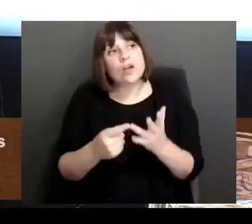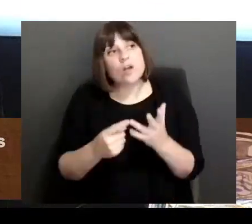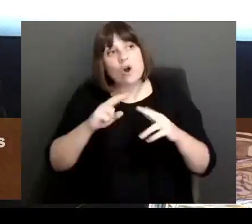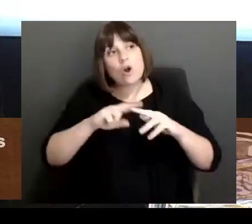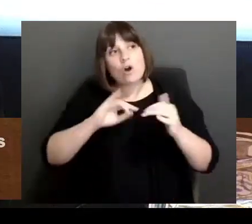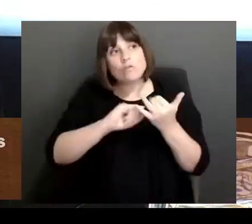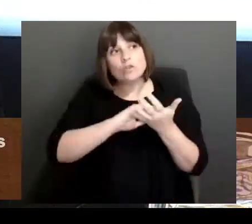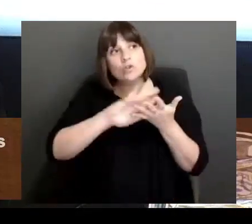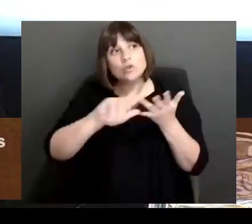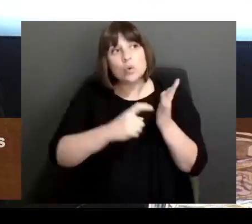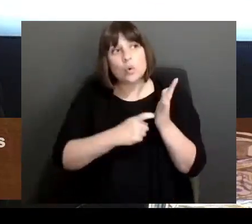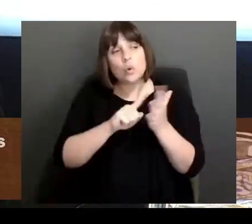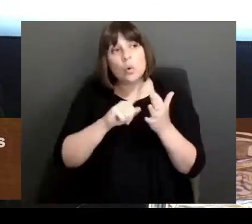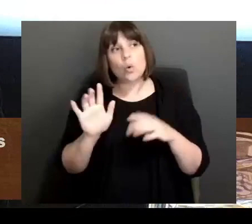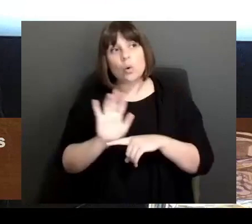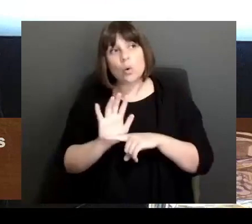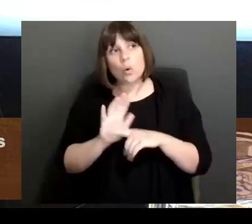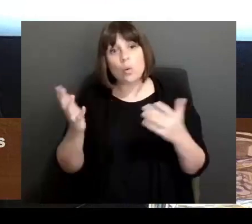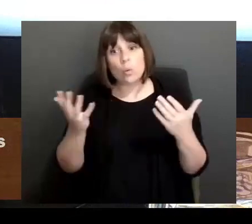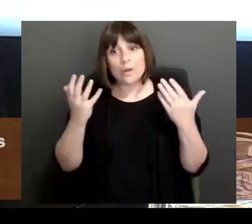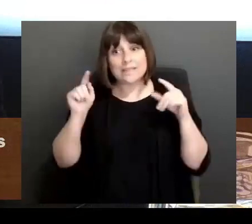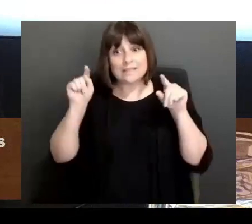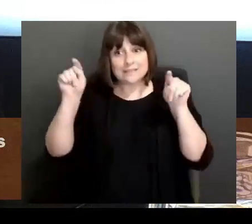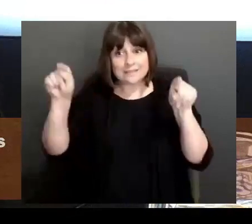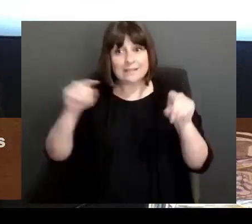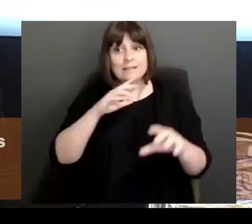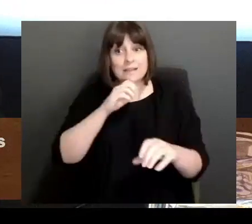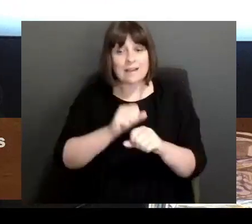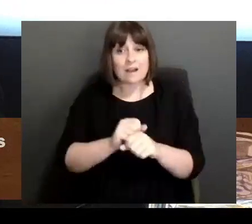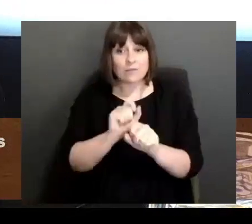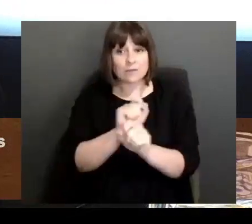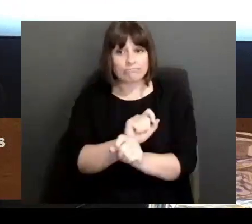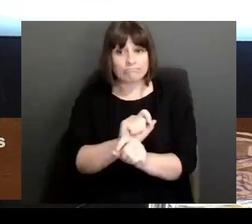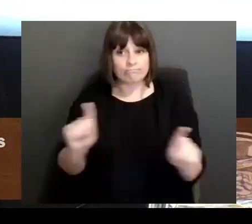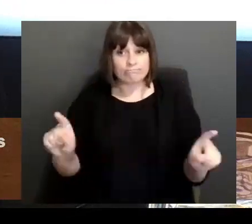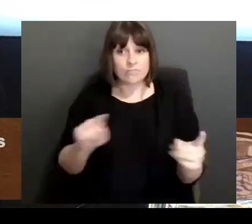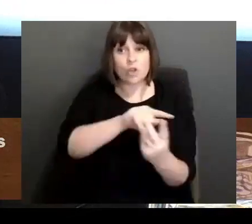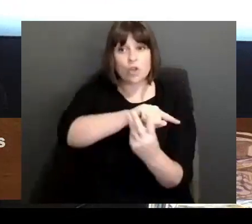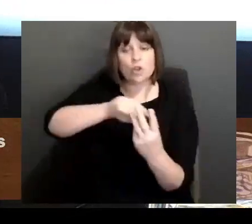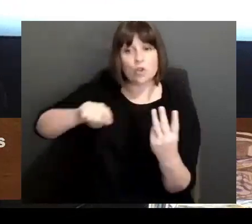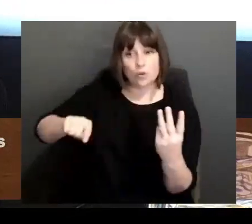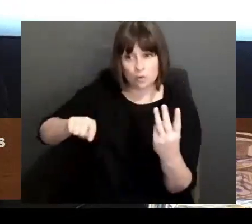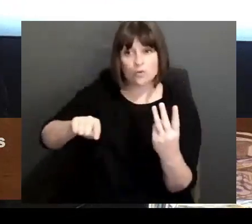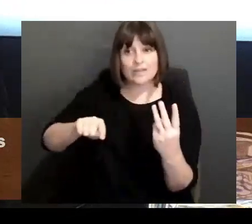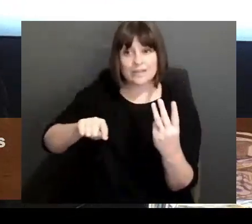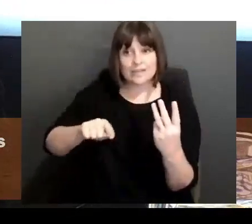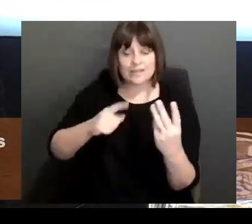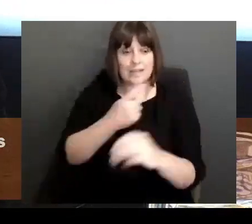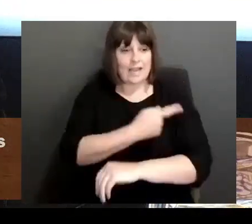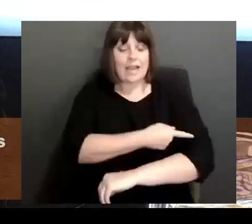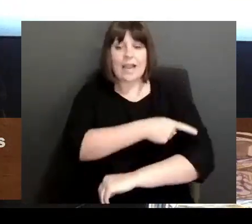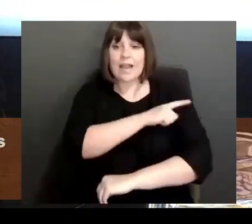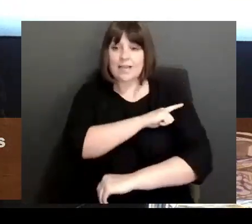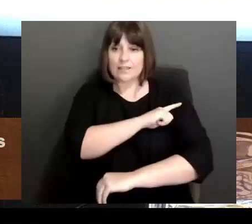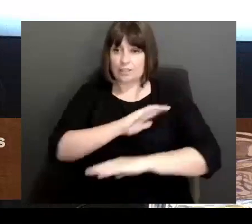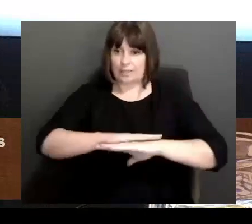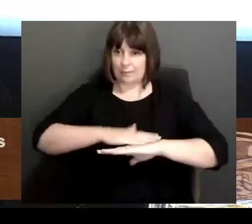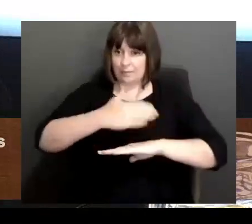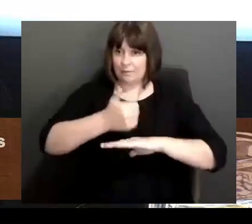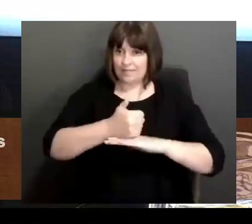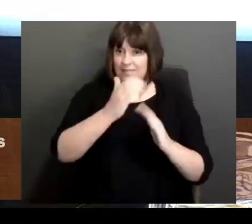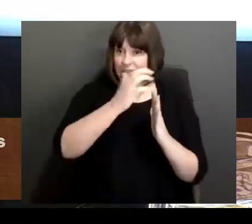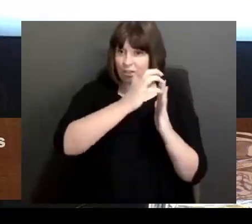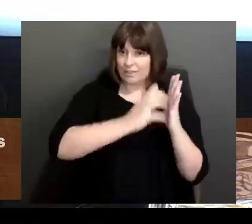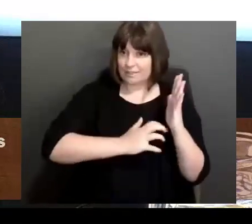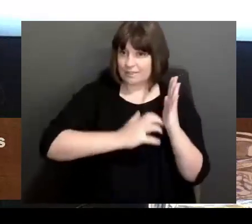has released three what we called offshore wind energy implementation statements, and they are an